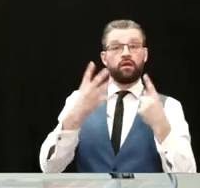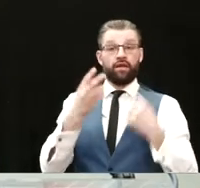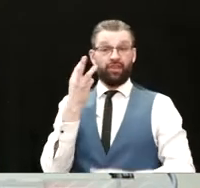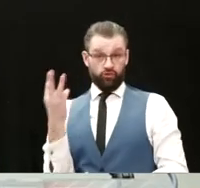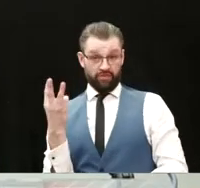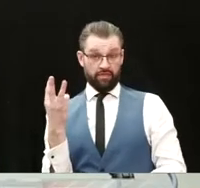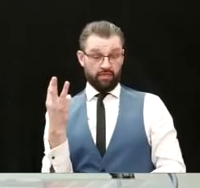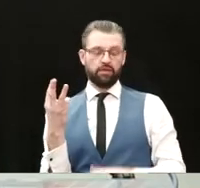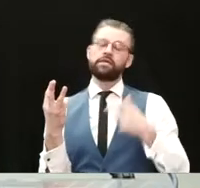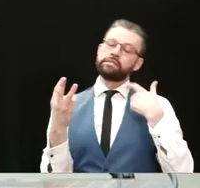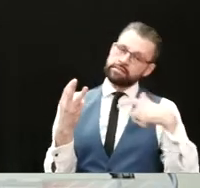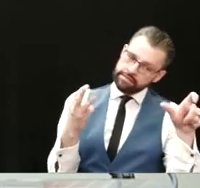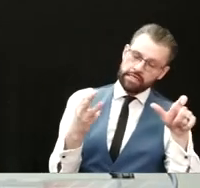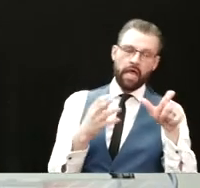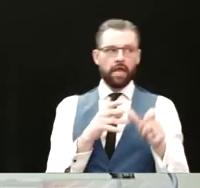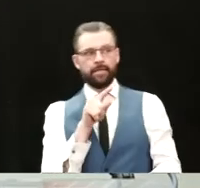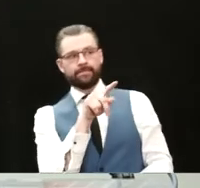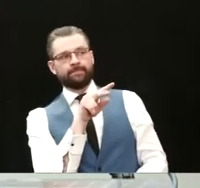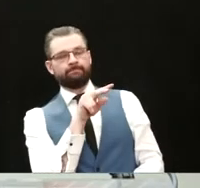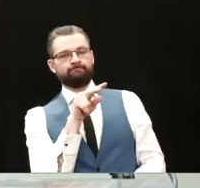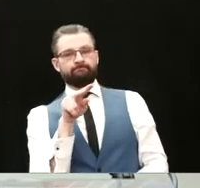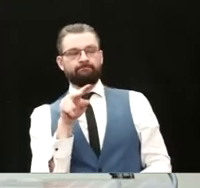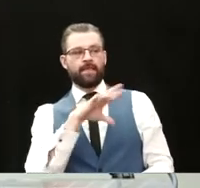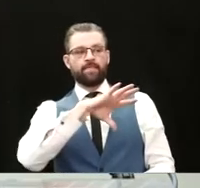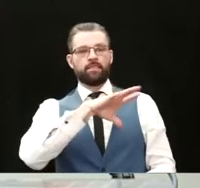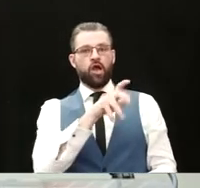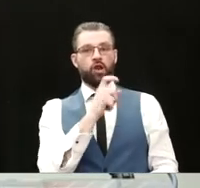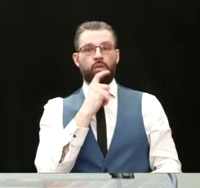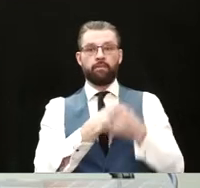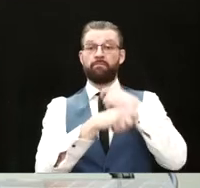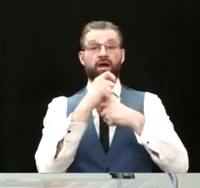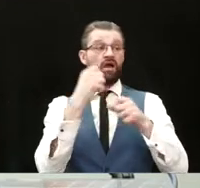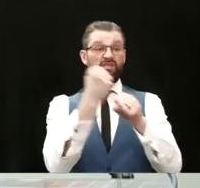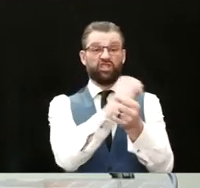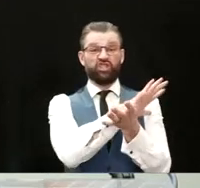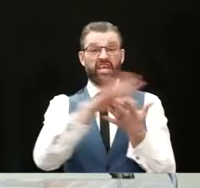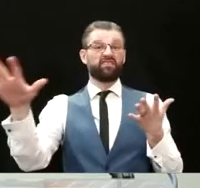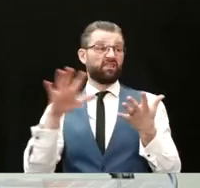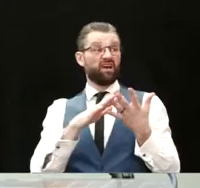1993, there were still many warning signs that the country was building up to genocide.